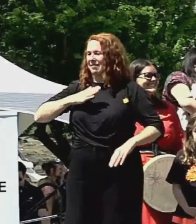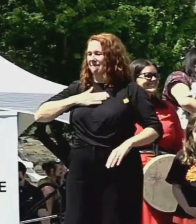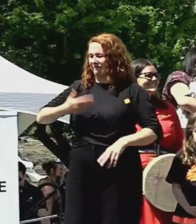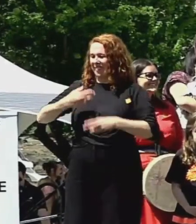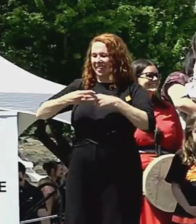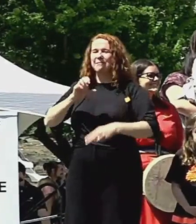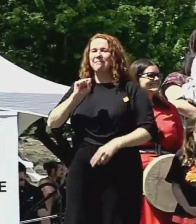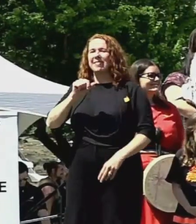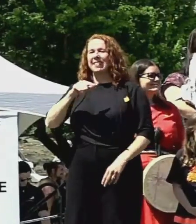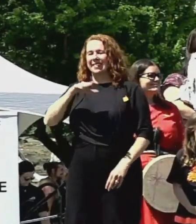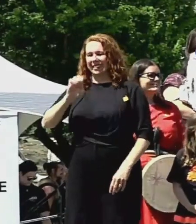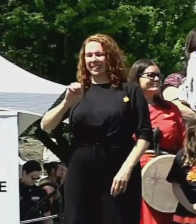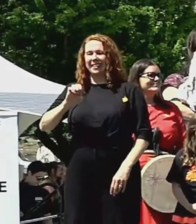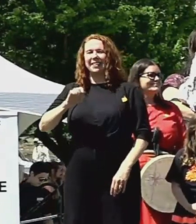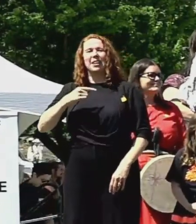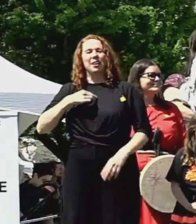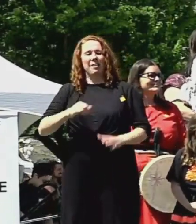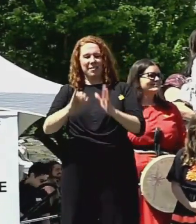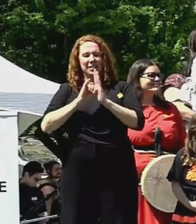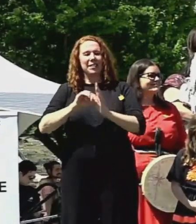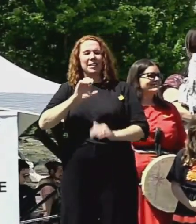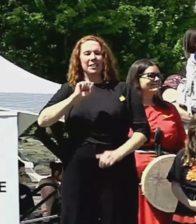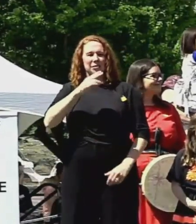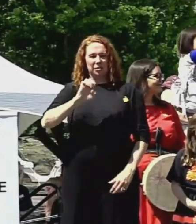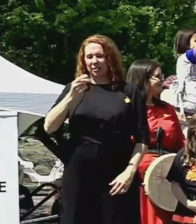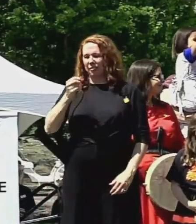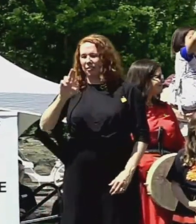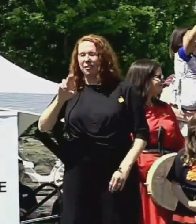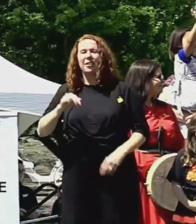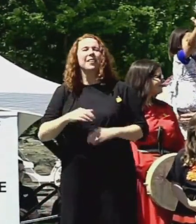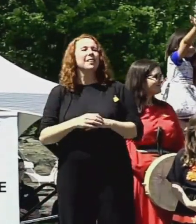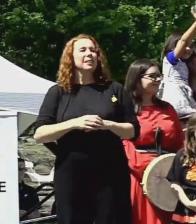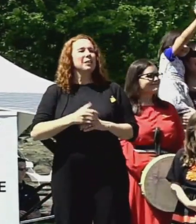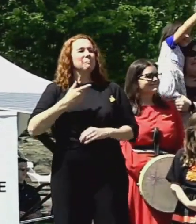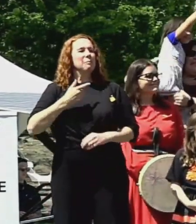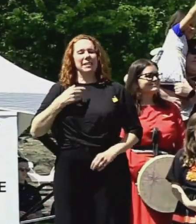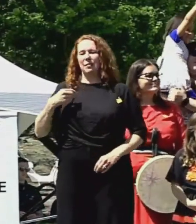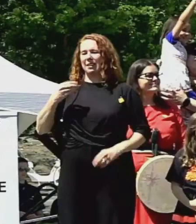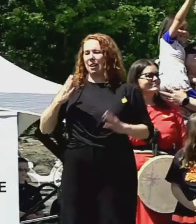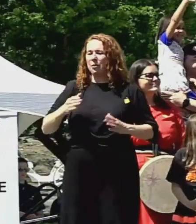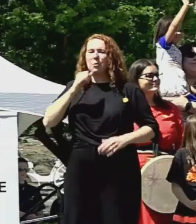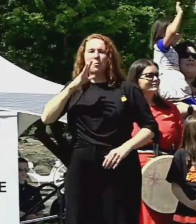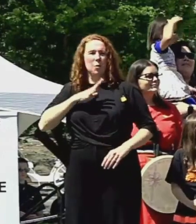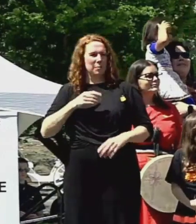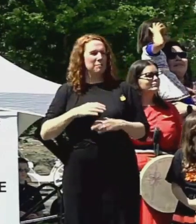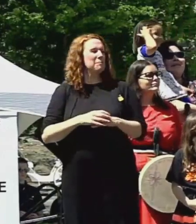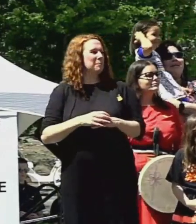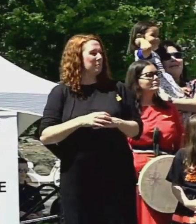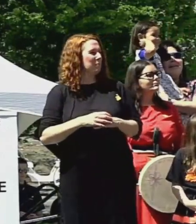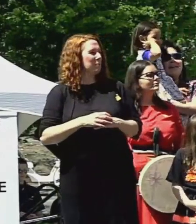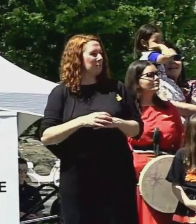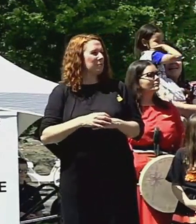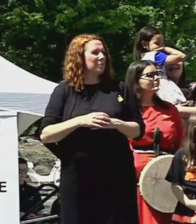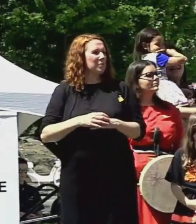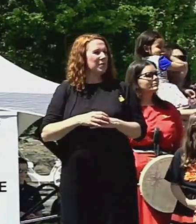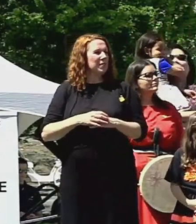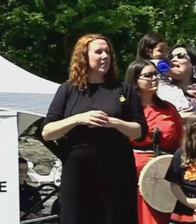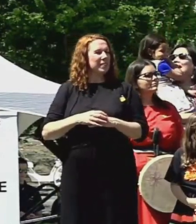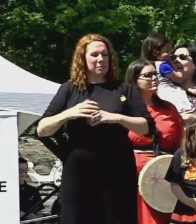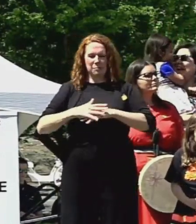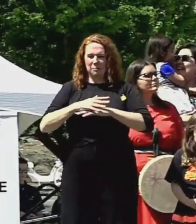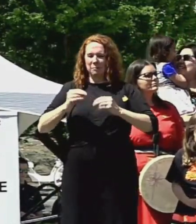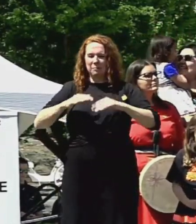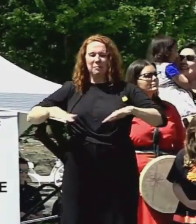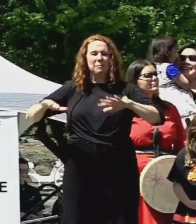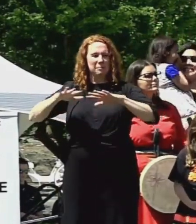Sage Lessert. My pronouns are she, her. I'm a carrier woman from the Lake Bameen Nation,